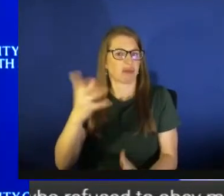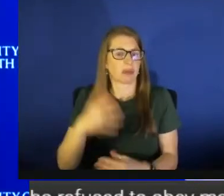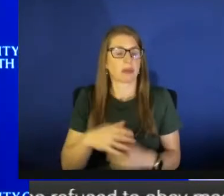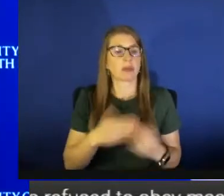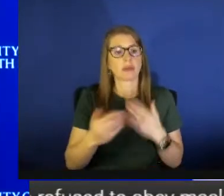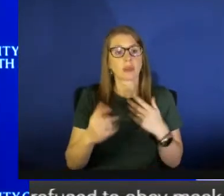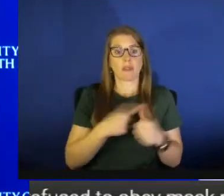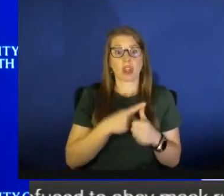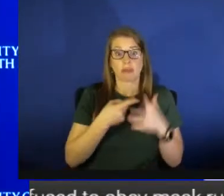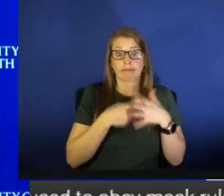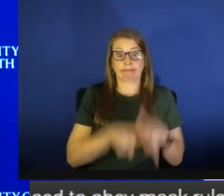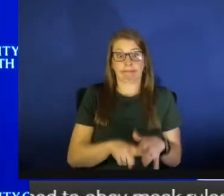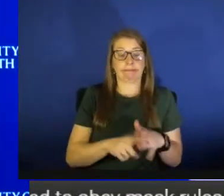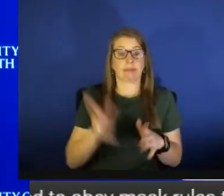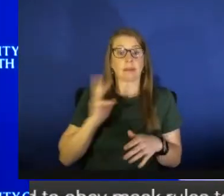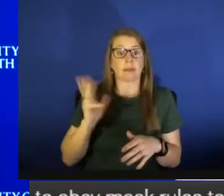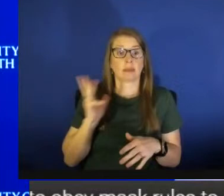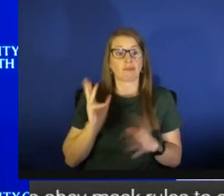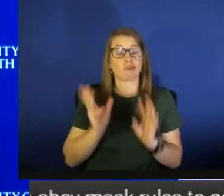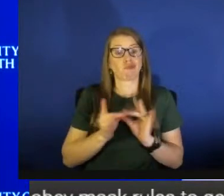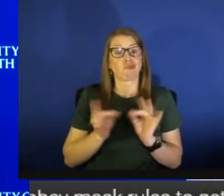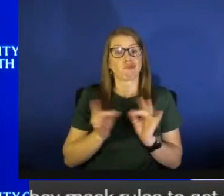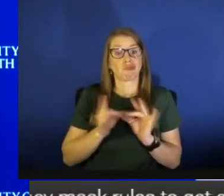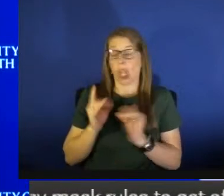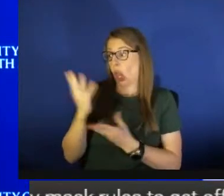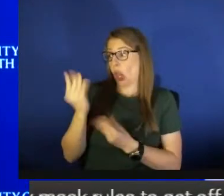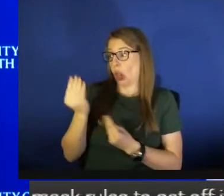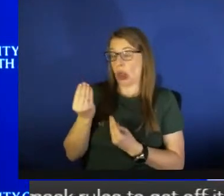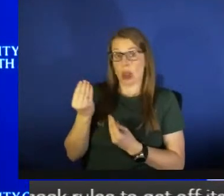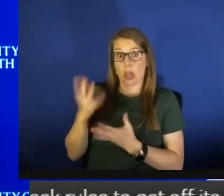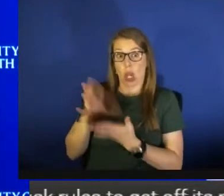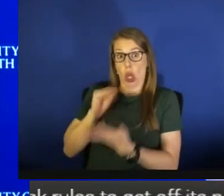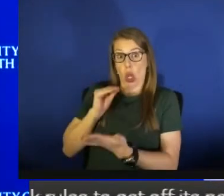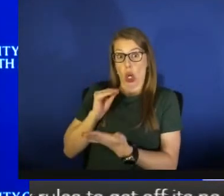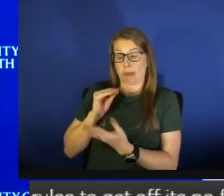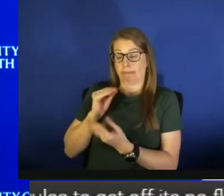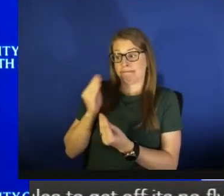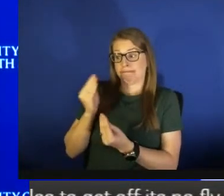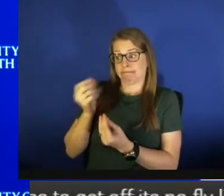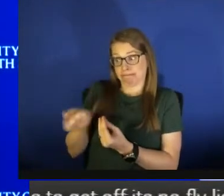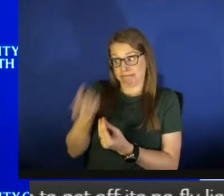about reciting what I had learned and what I understood about